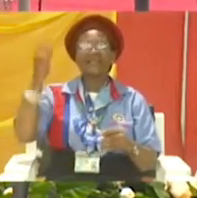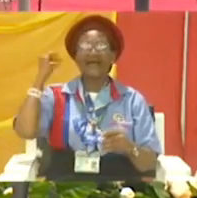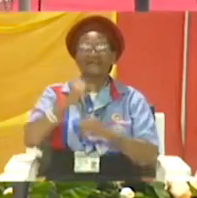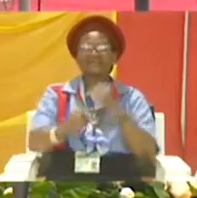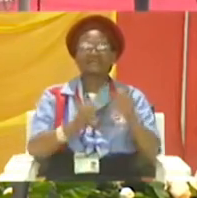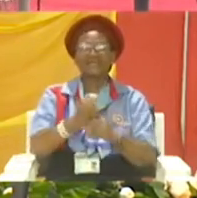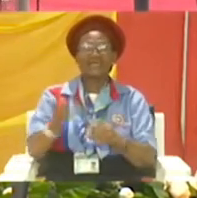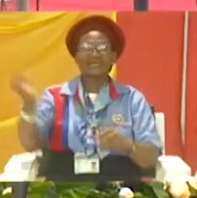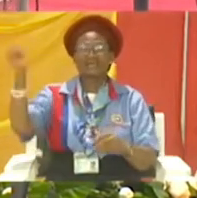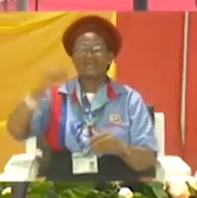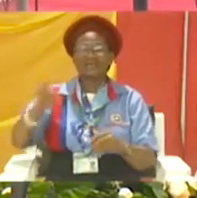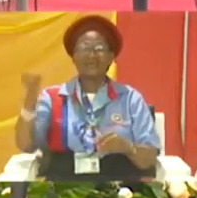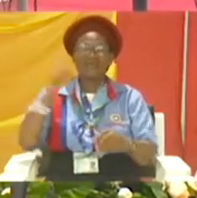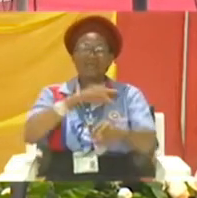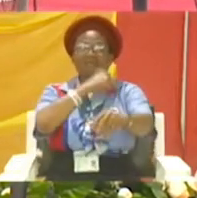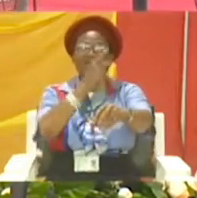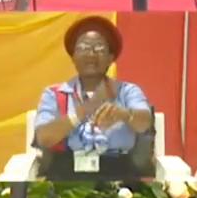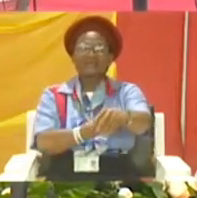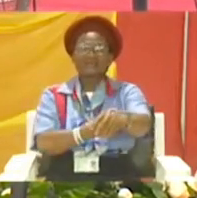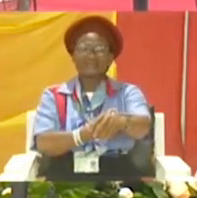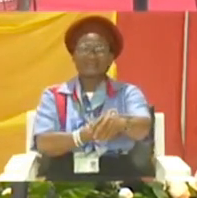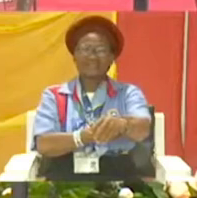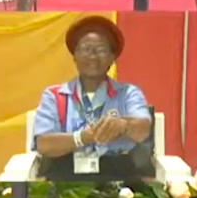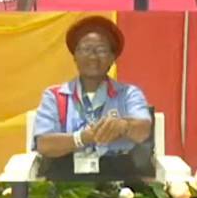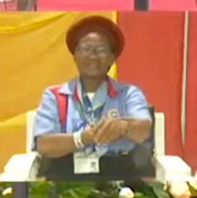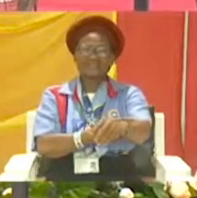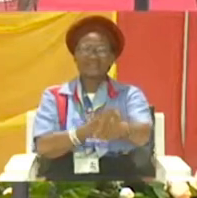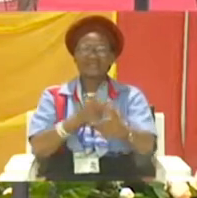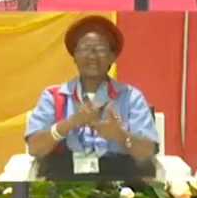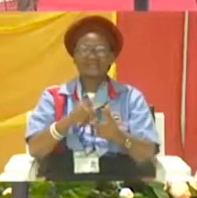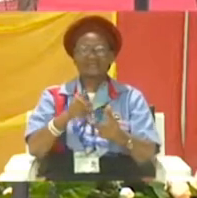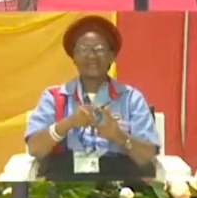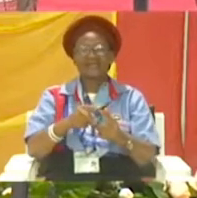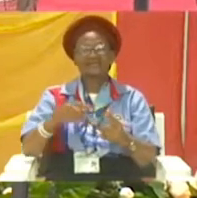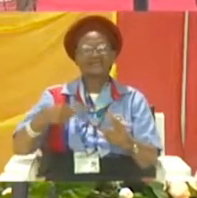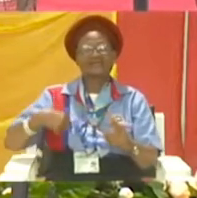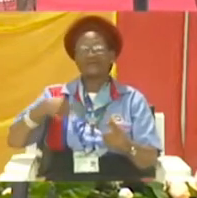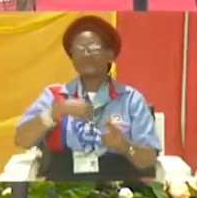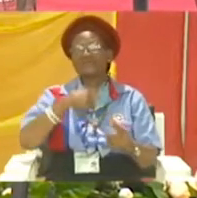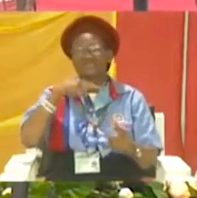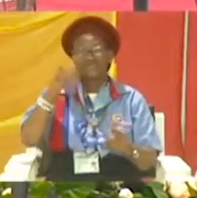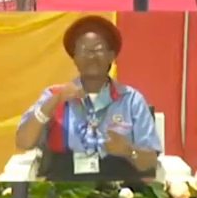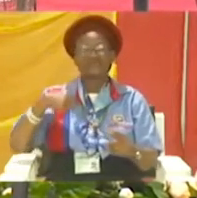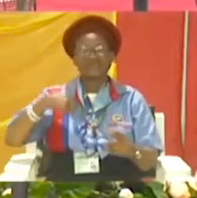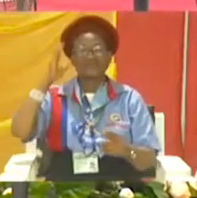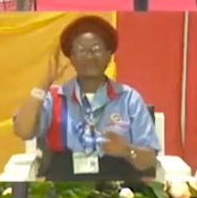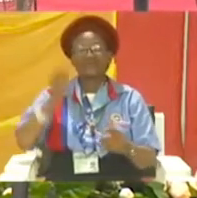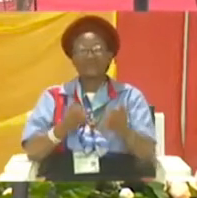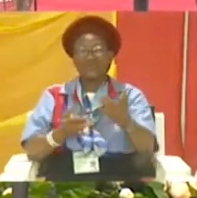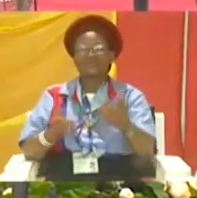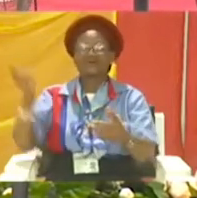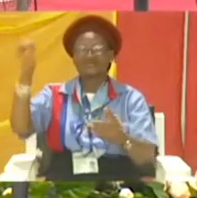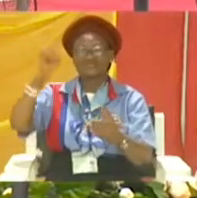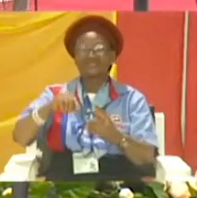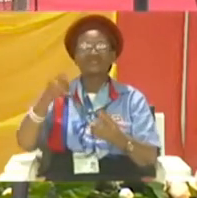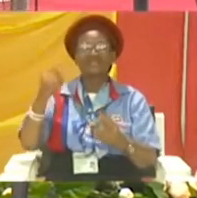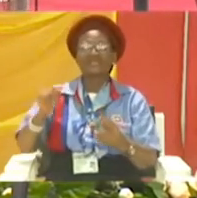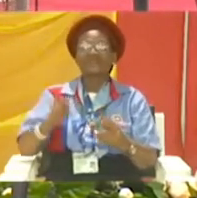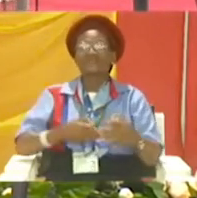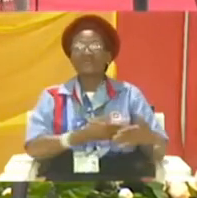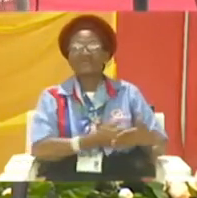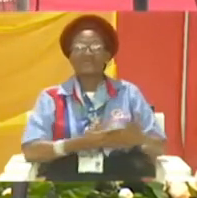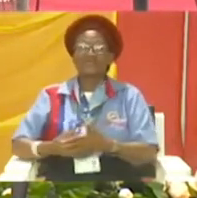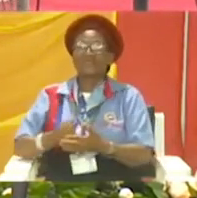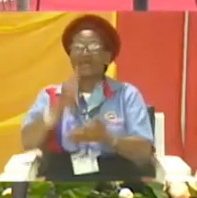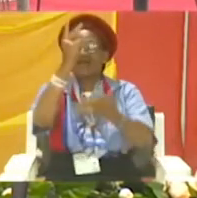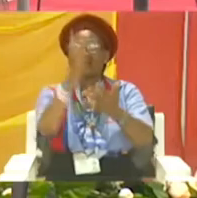we said we will wait till the babies have arrived. So if you fall